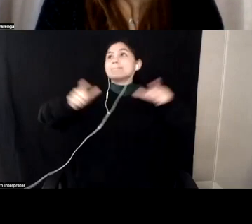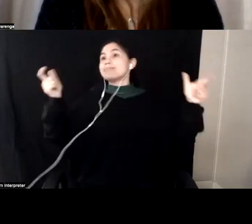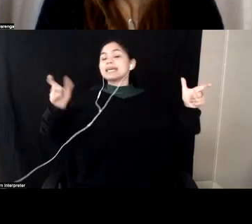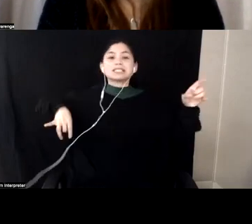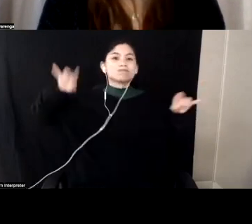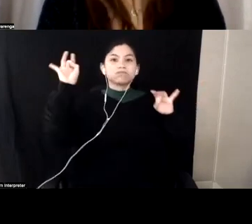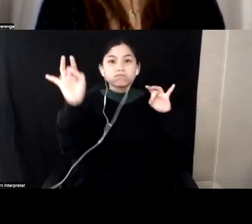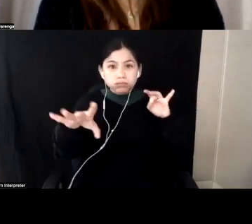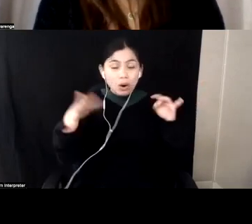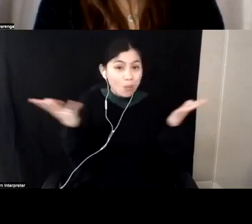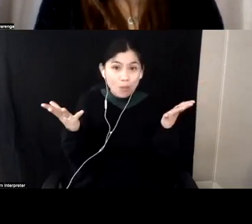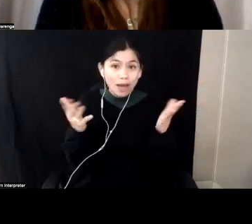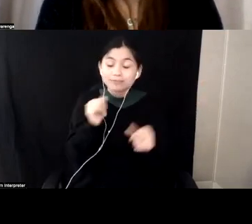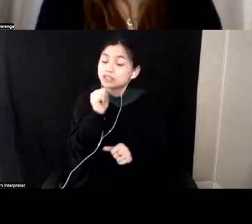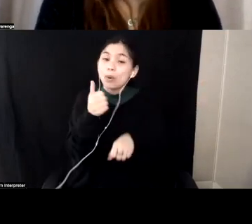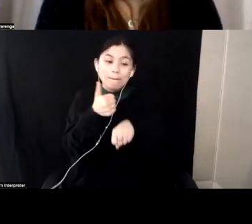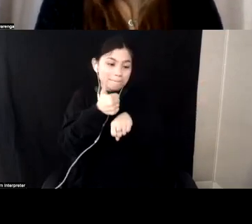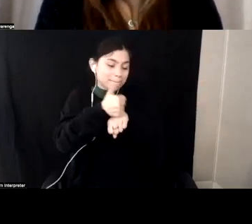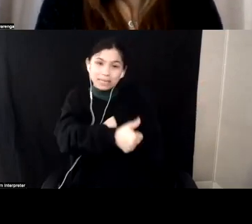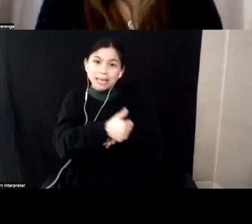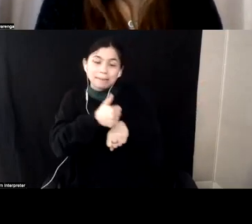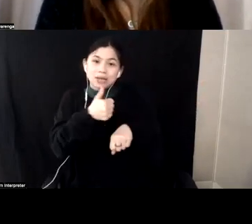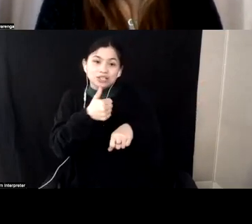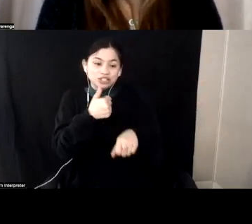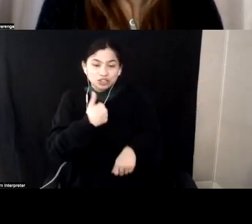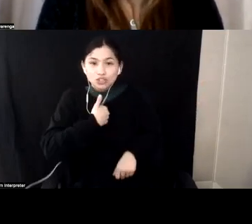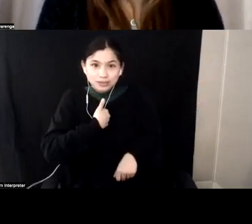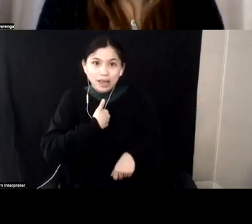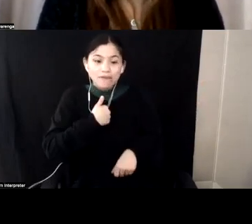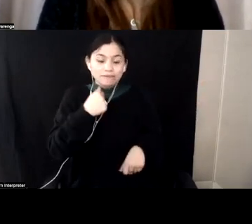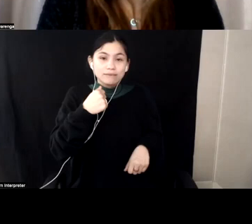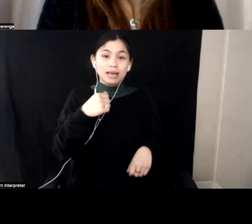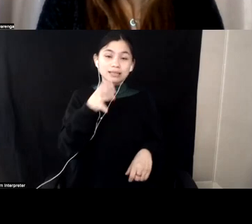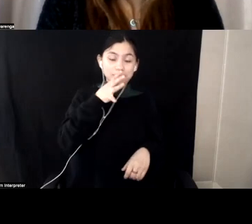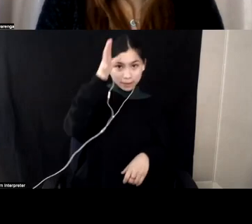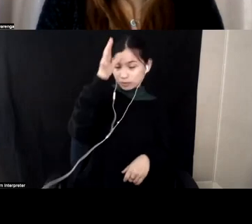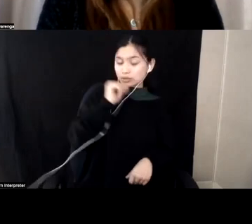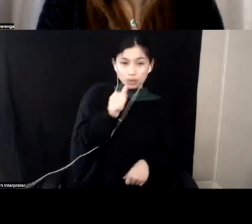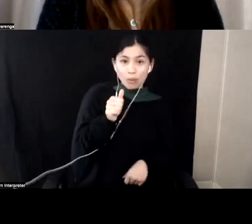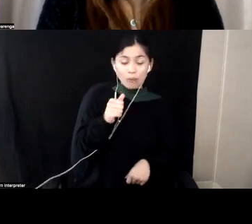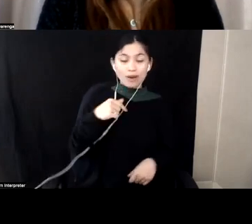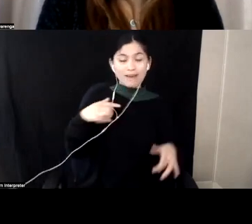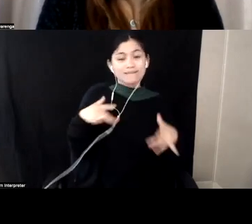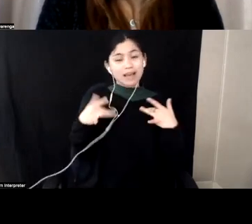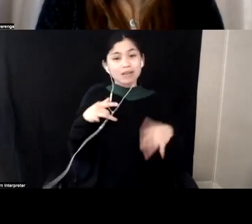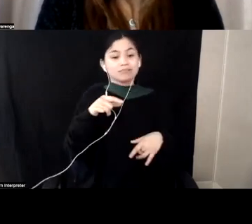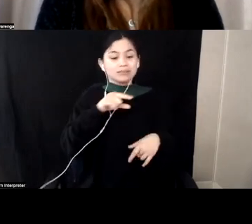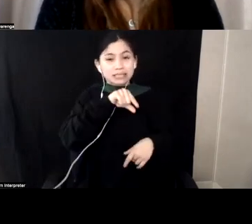blame yourself as parents. I know I felt that blame and that guilt for a long